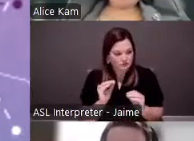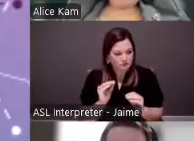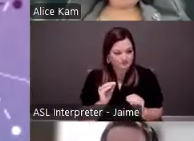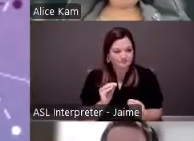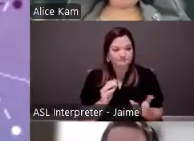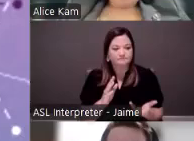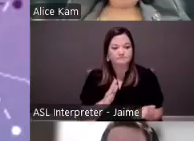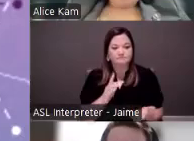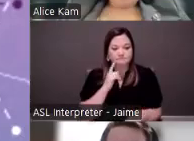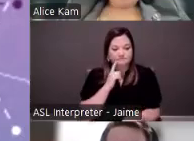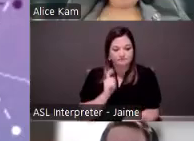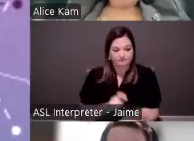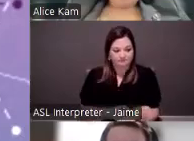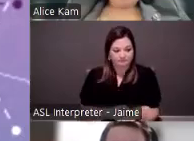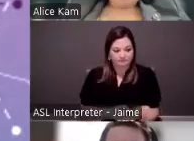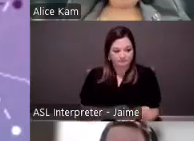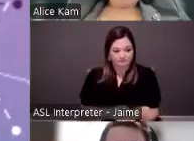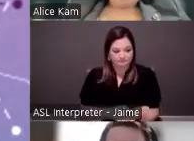acknowledgements um,